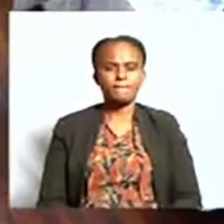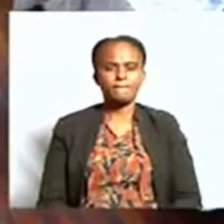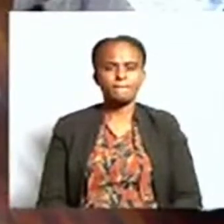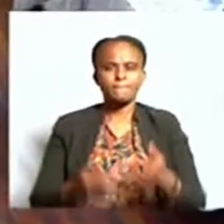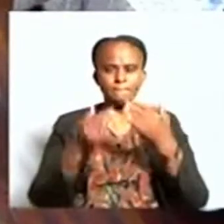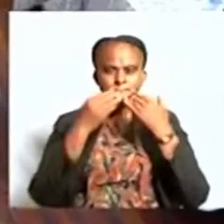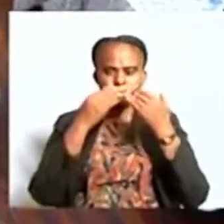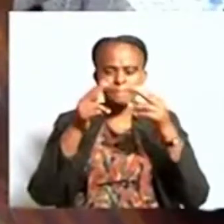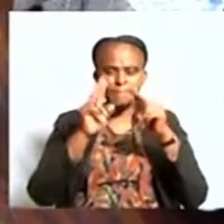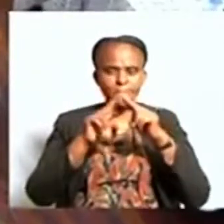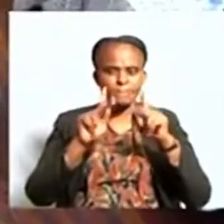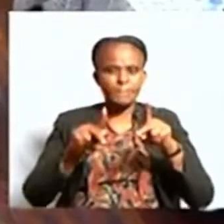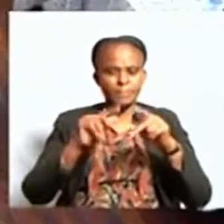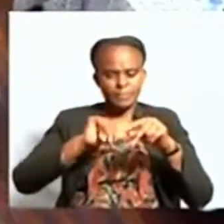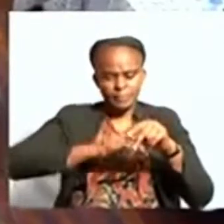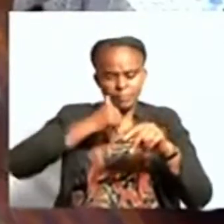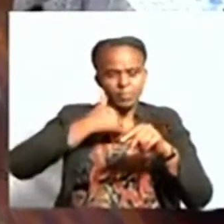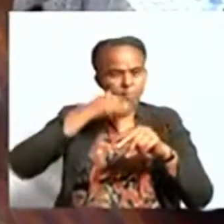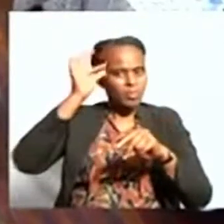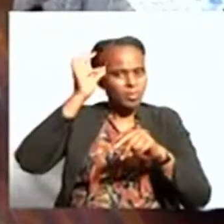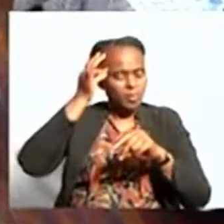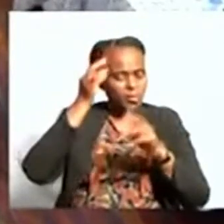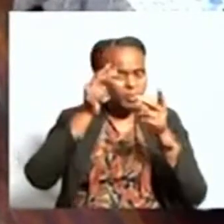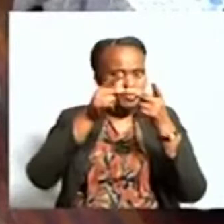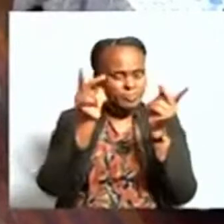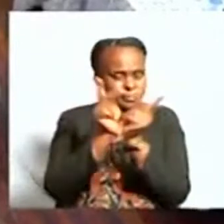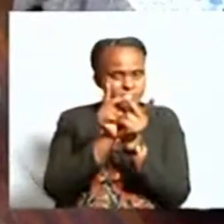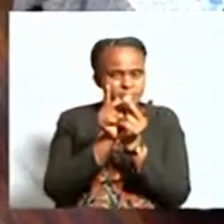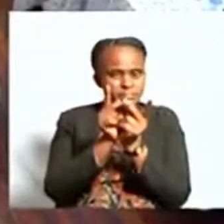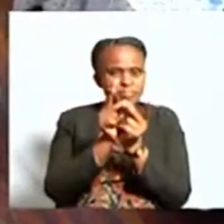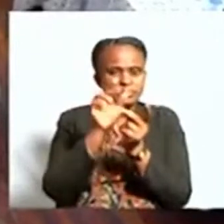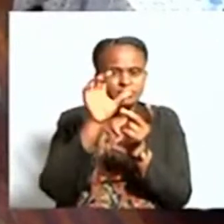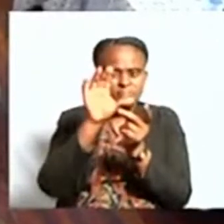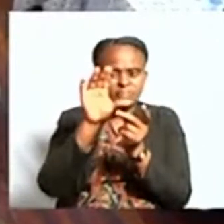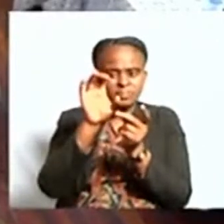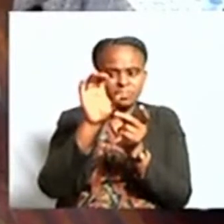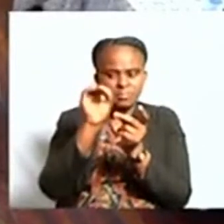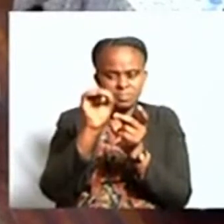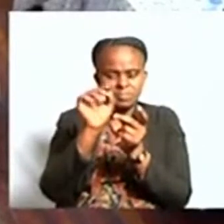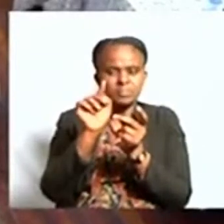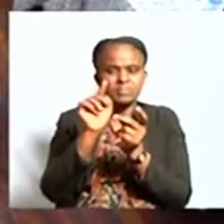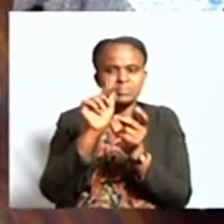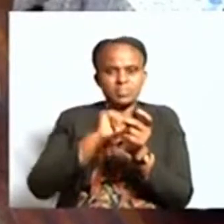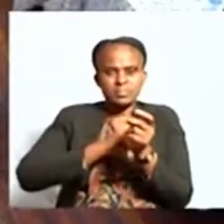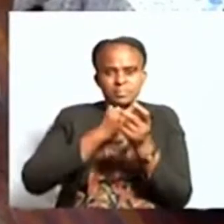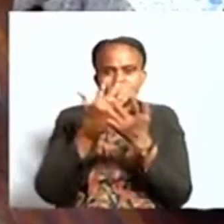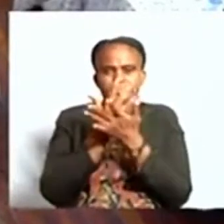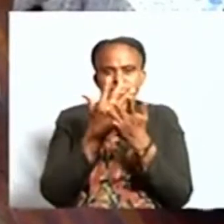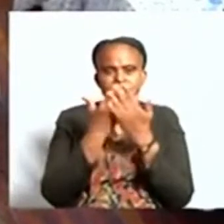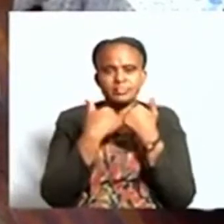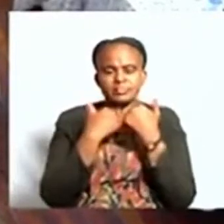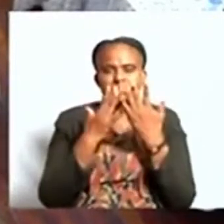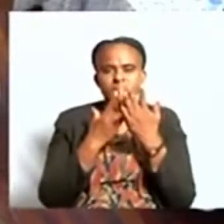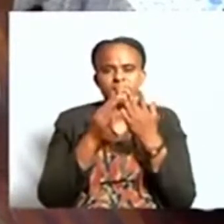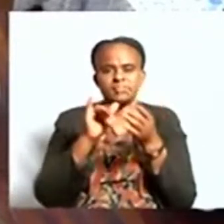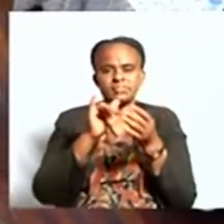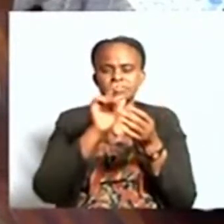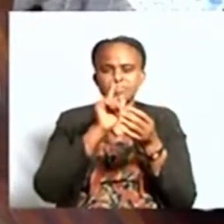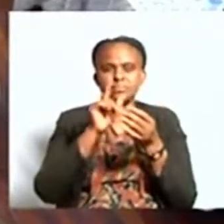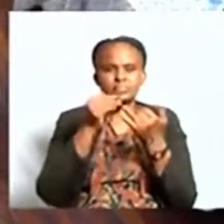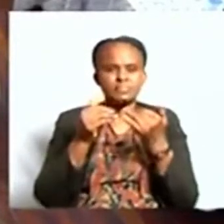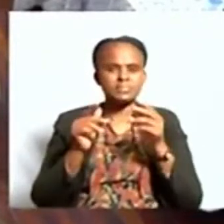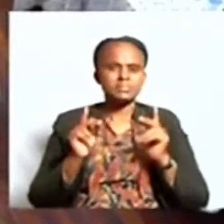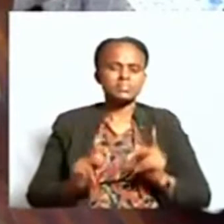Thank you, Chair. We've noted the position of the CEO, but our fear is that eventually the